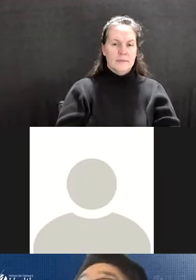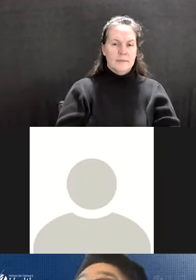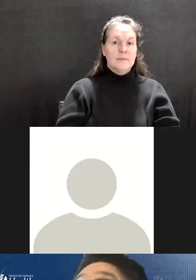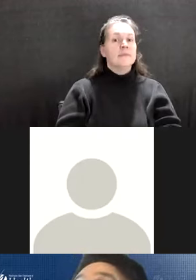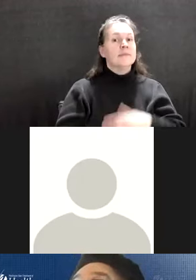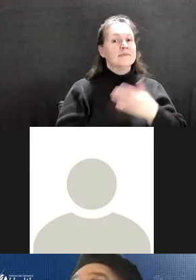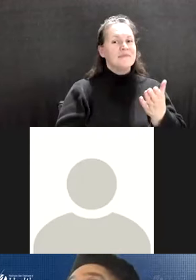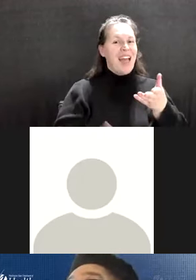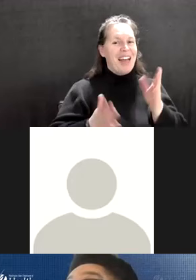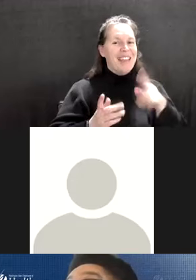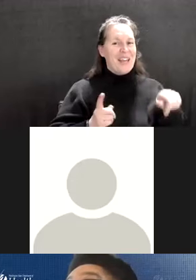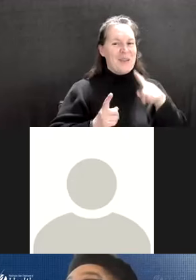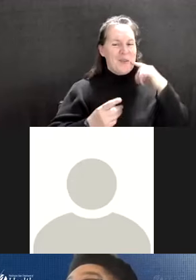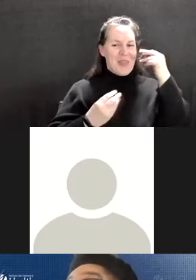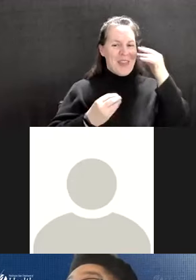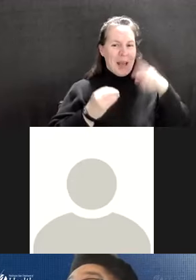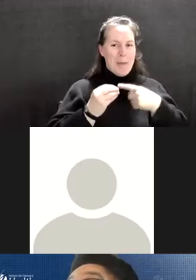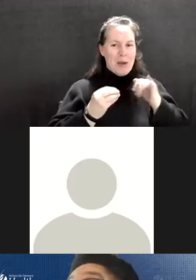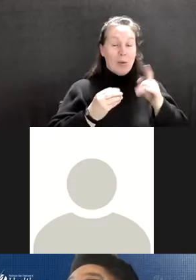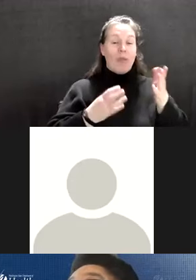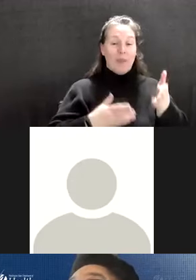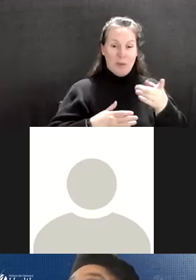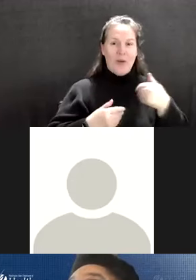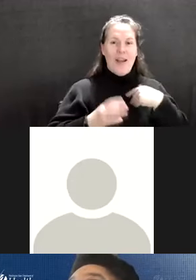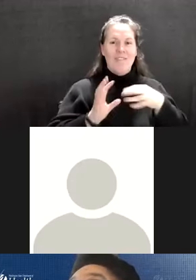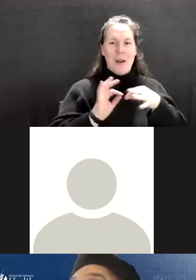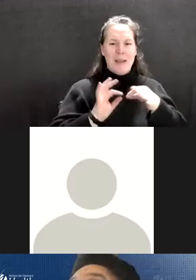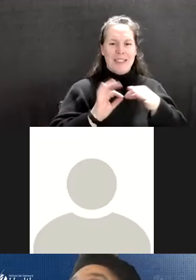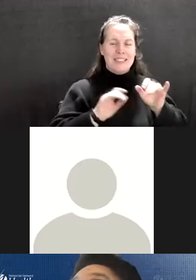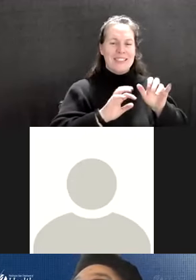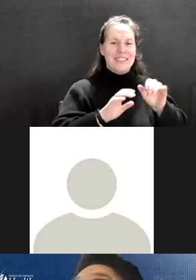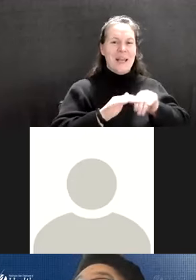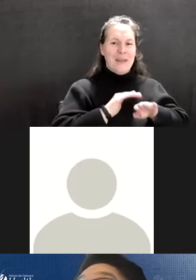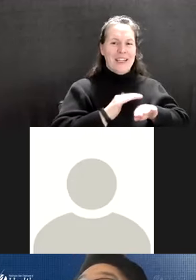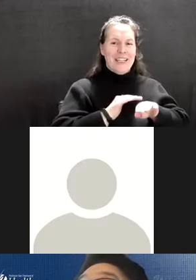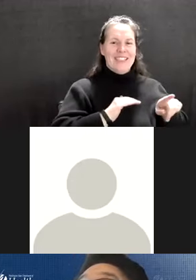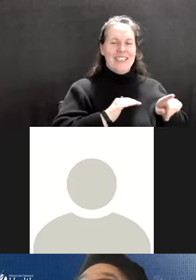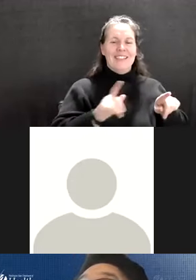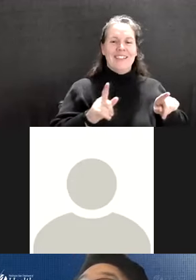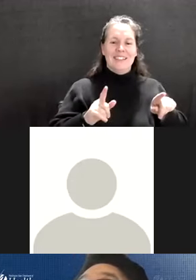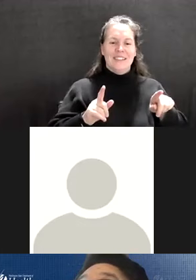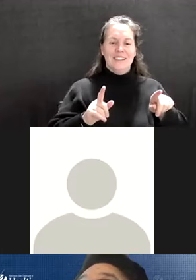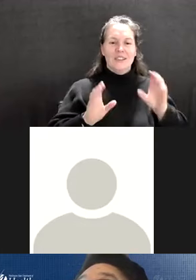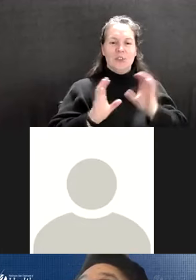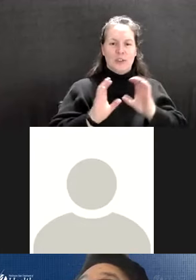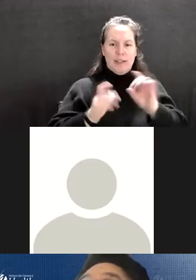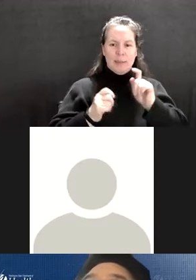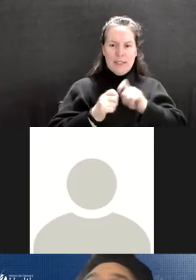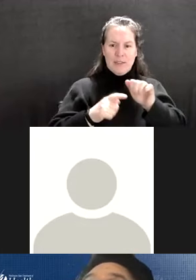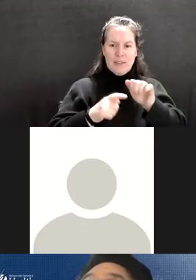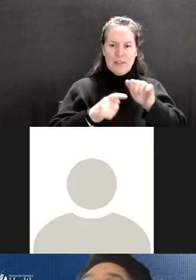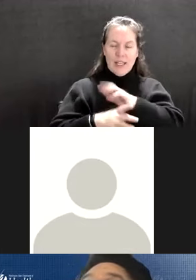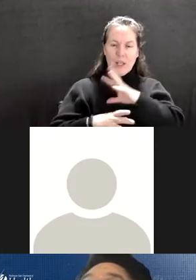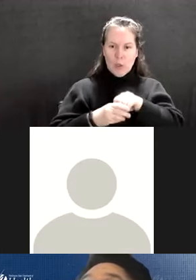Well, I'll let you think about it. Oh, there we go. We got some comments coming in. Certify specific training that includes